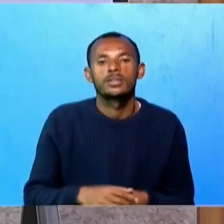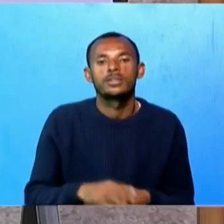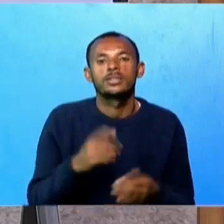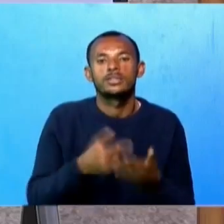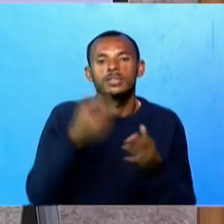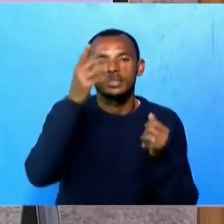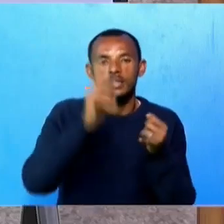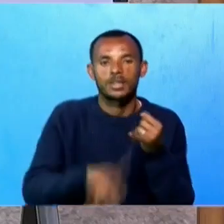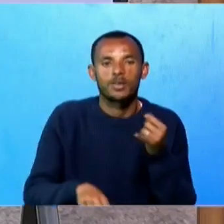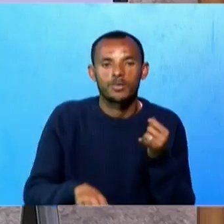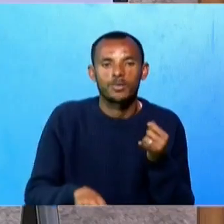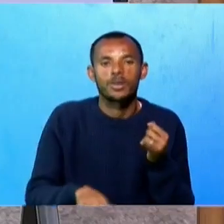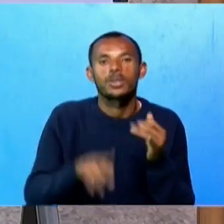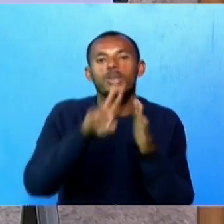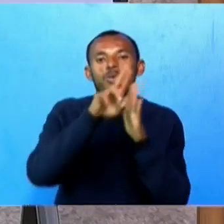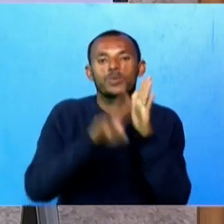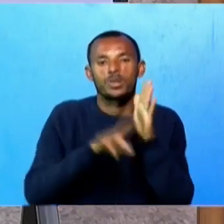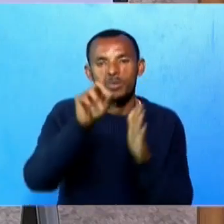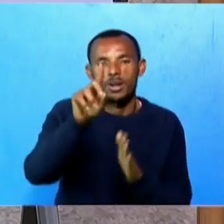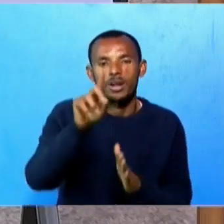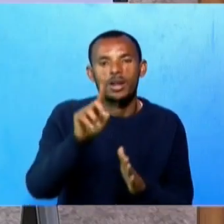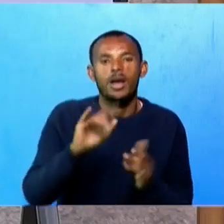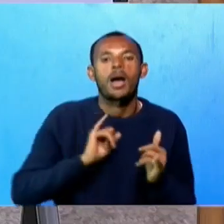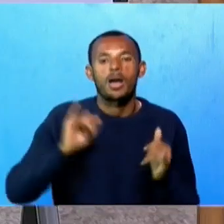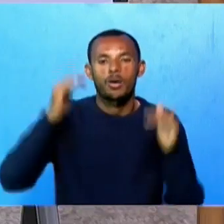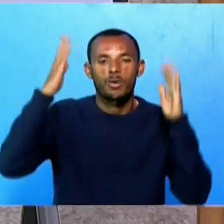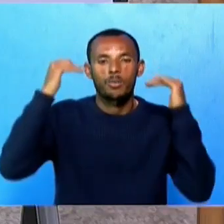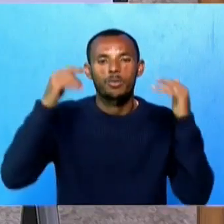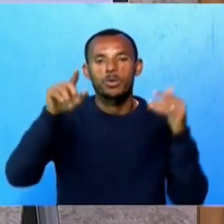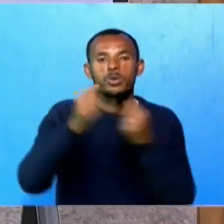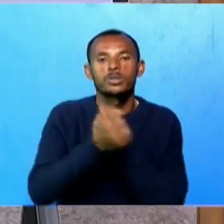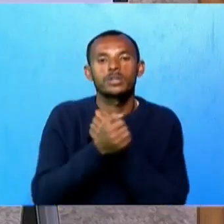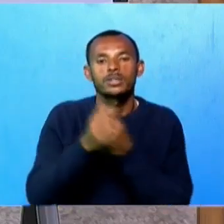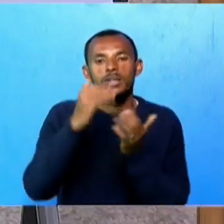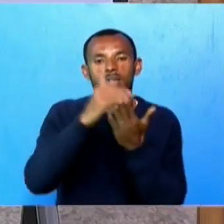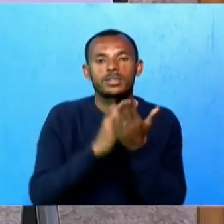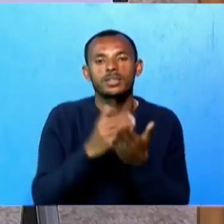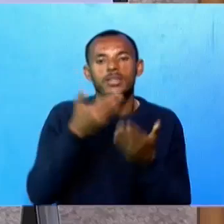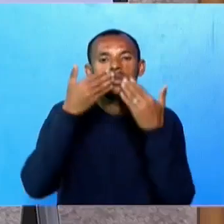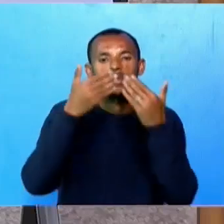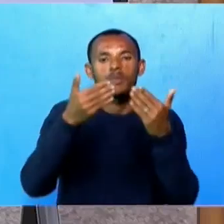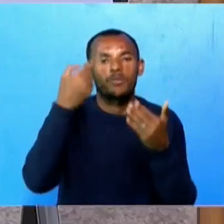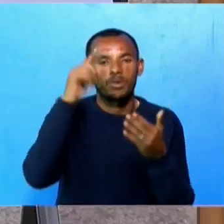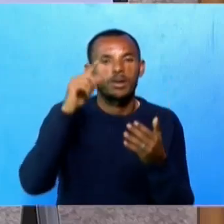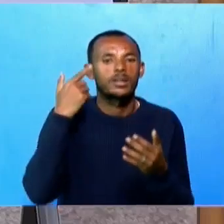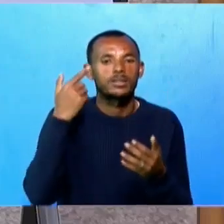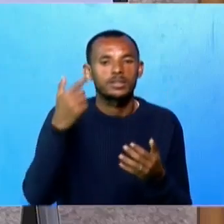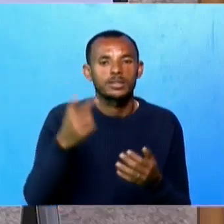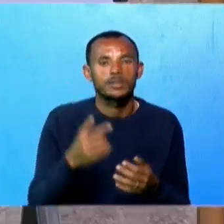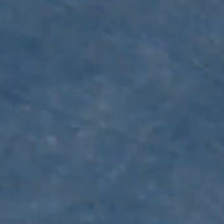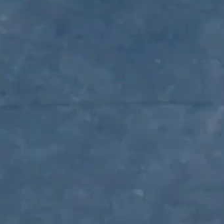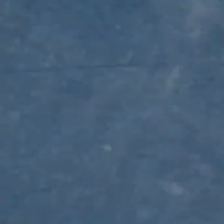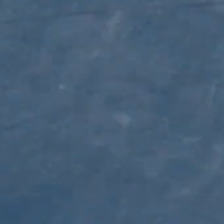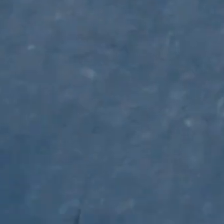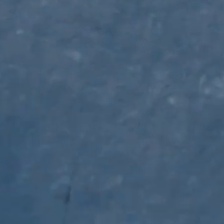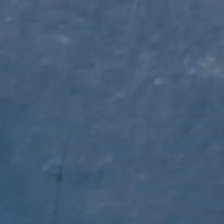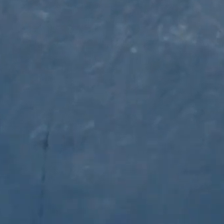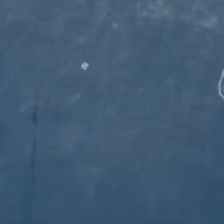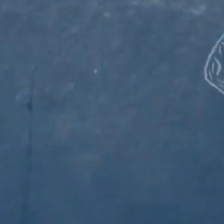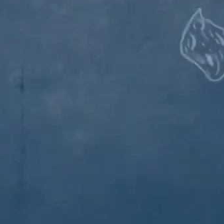end of the first unit. I hope you enjoyed the lesson. Thank you for listening. Bye-bye.